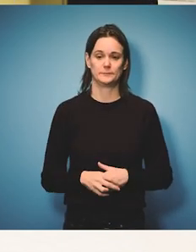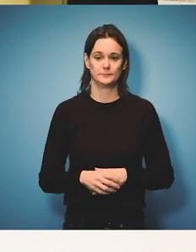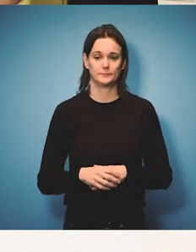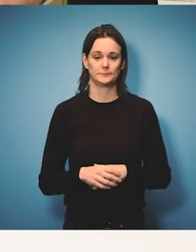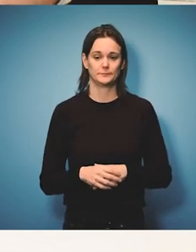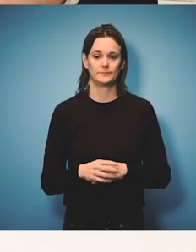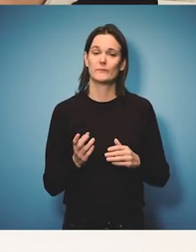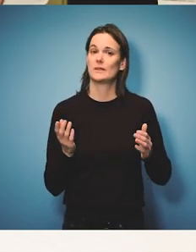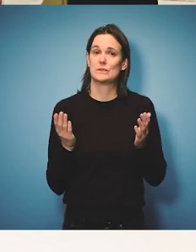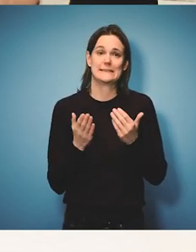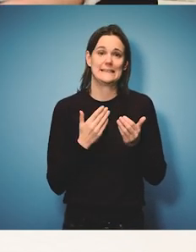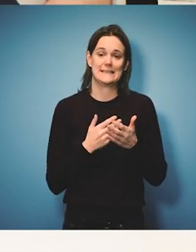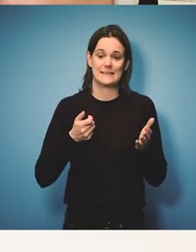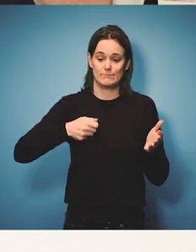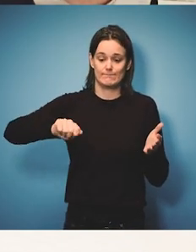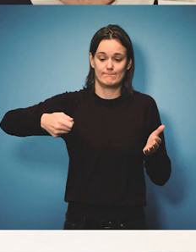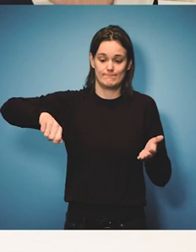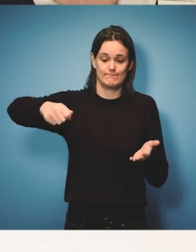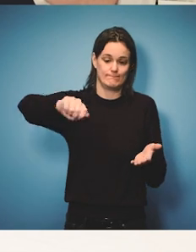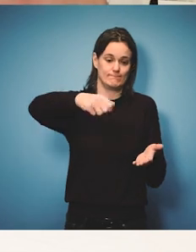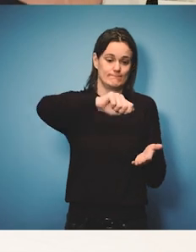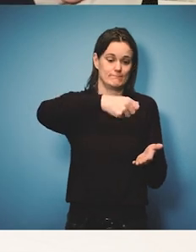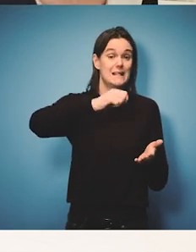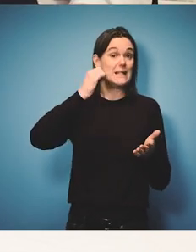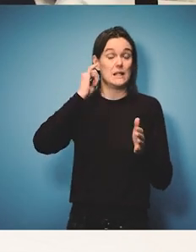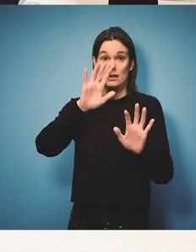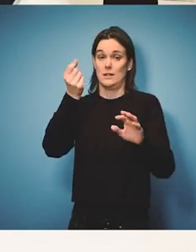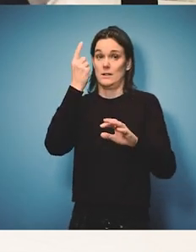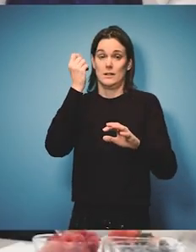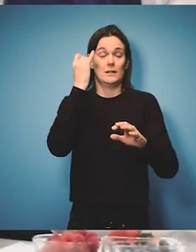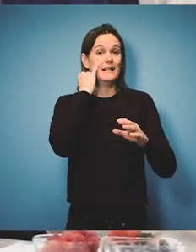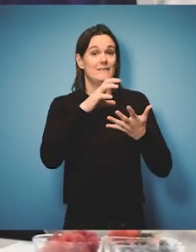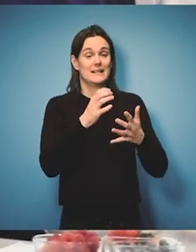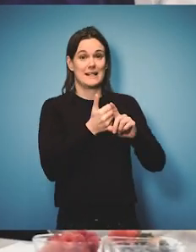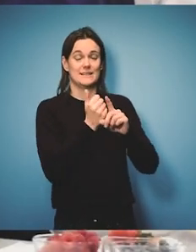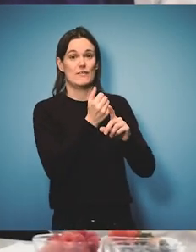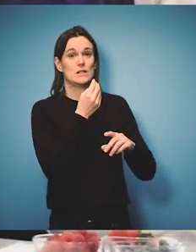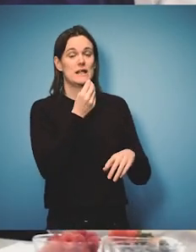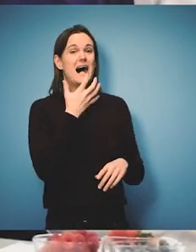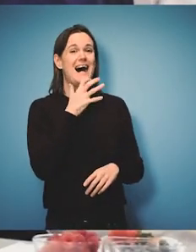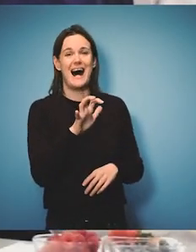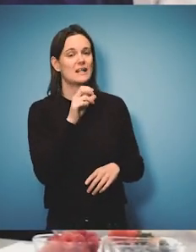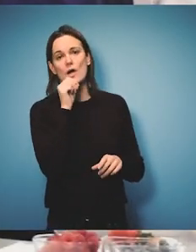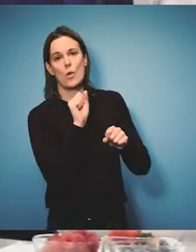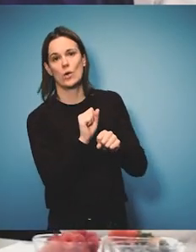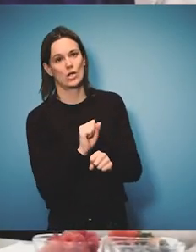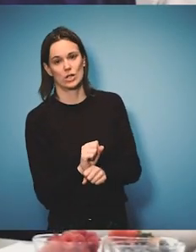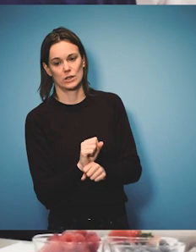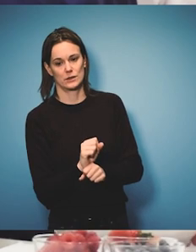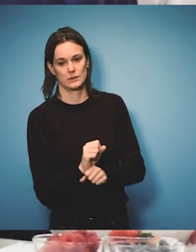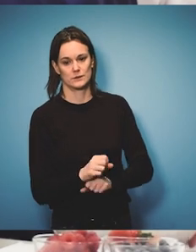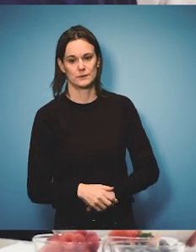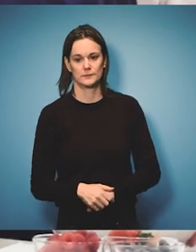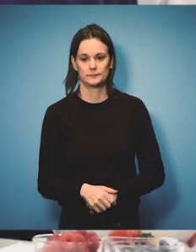It's nice and cool. What I'm gonna do is just gonna very easily take my spoon. Now, if it's straight out of the oven, we wouldn't do this